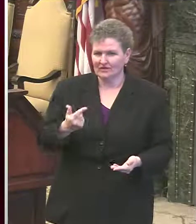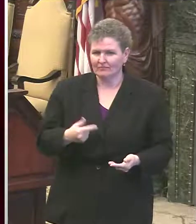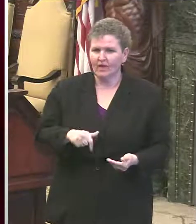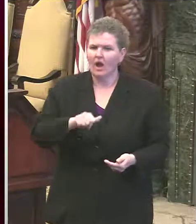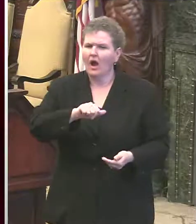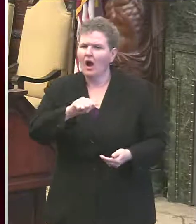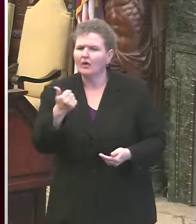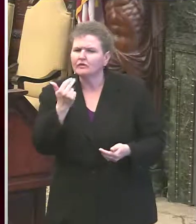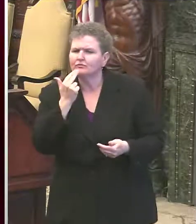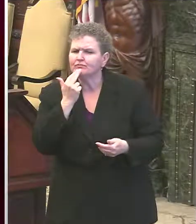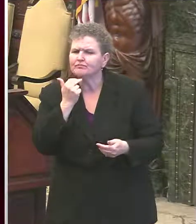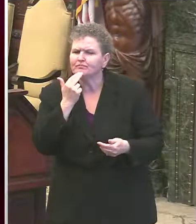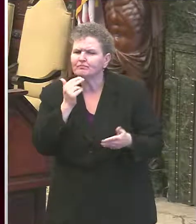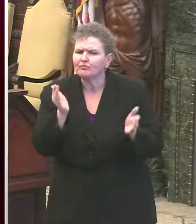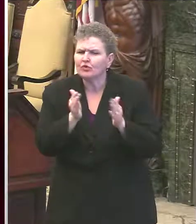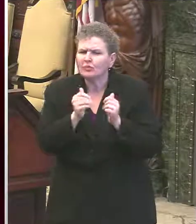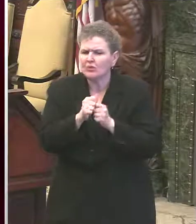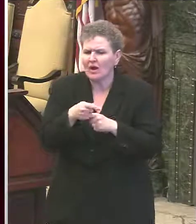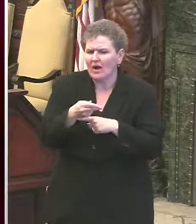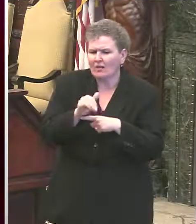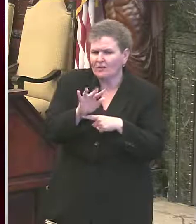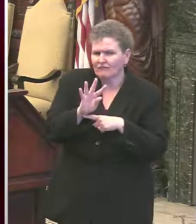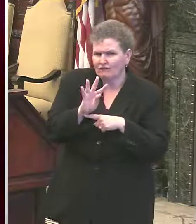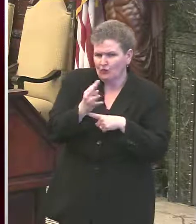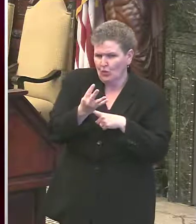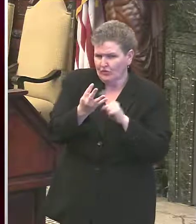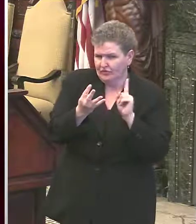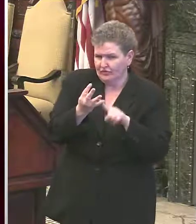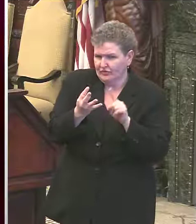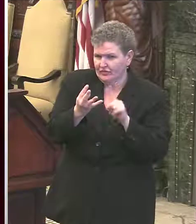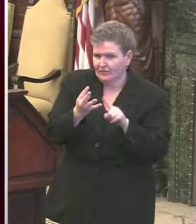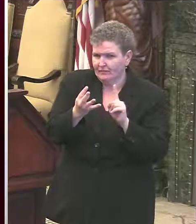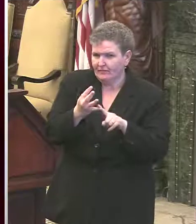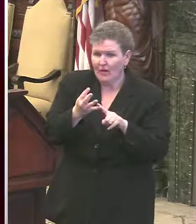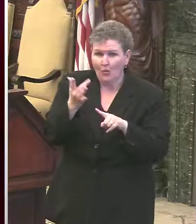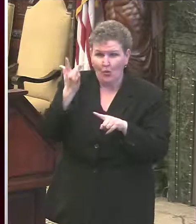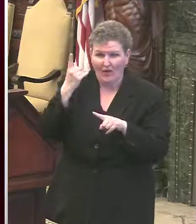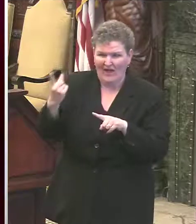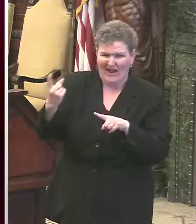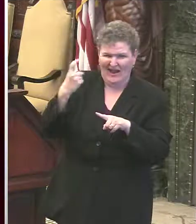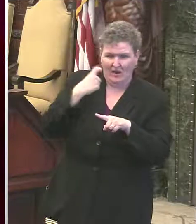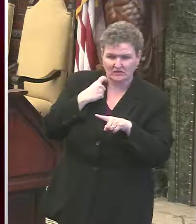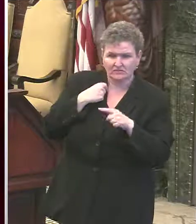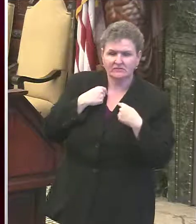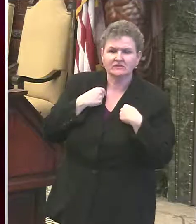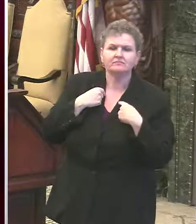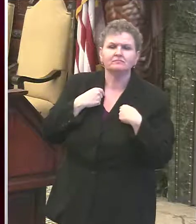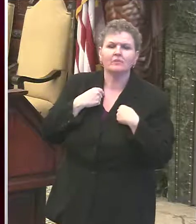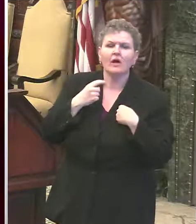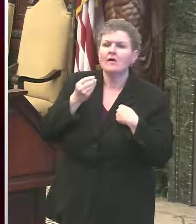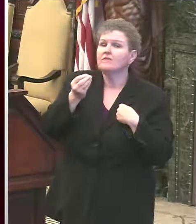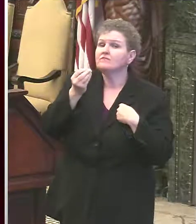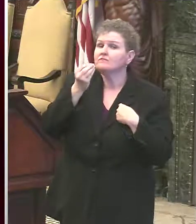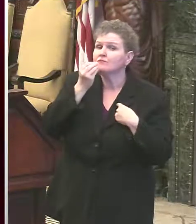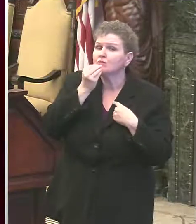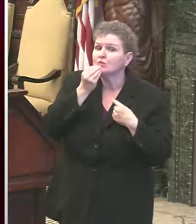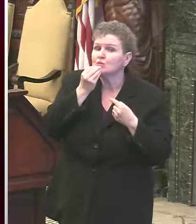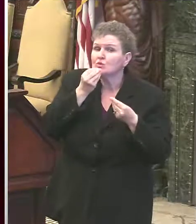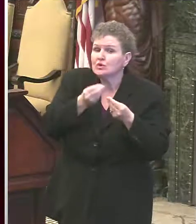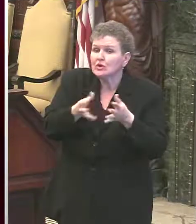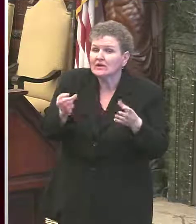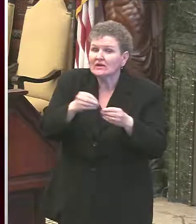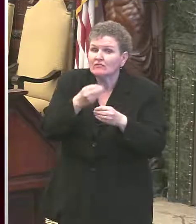in Philadelphia on April 4th because of requests we've had. We will allow food that are served at business meetings to